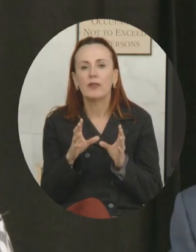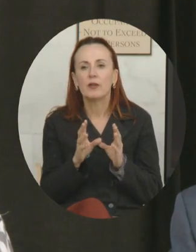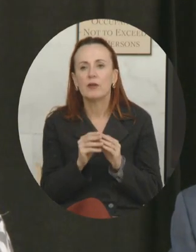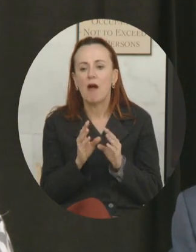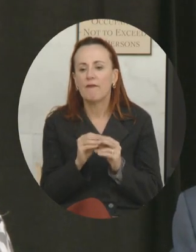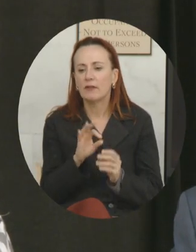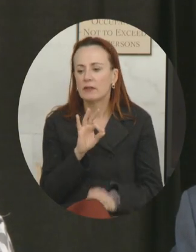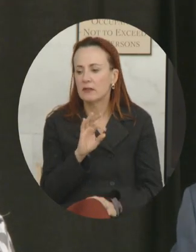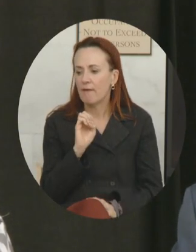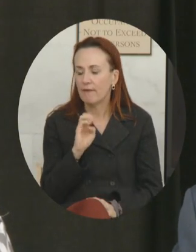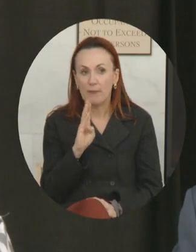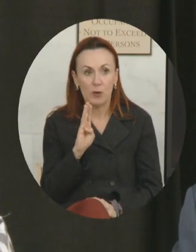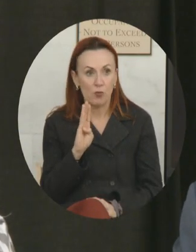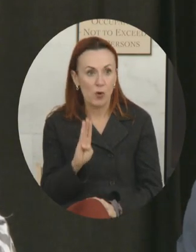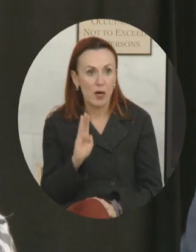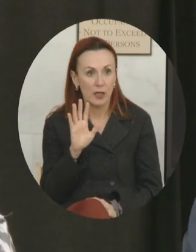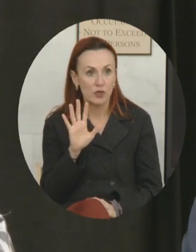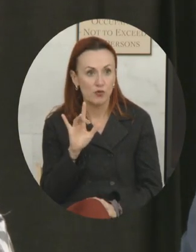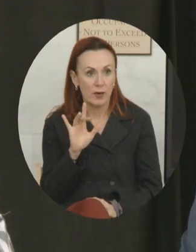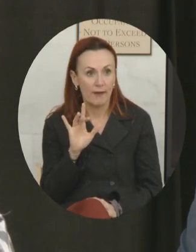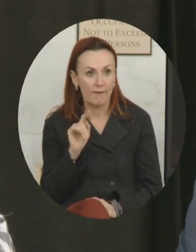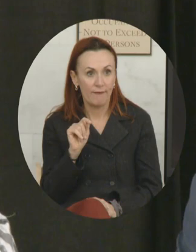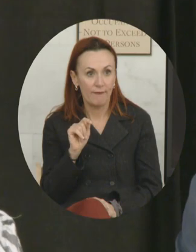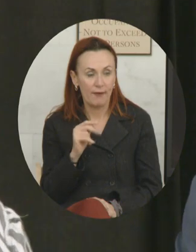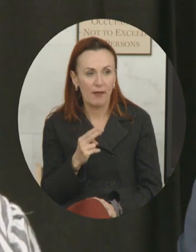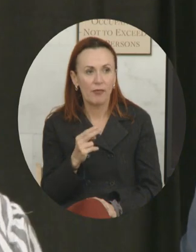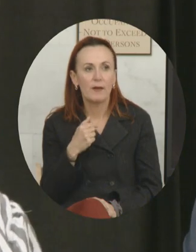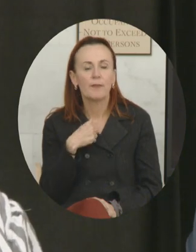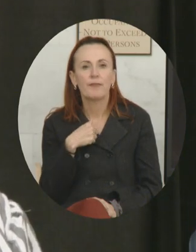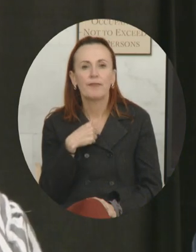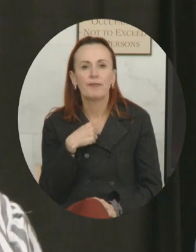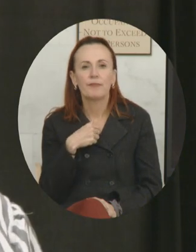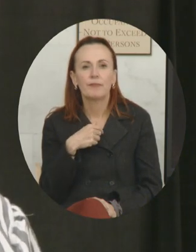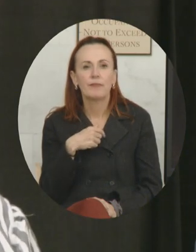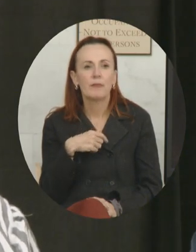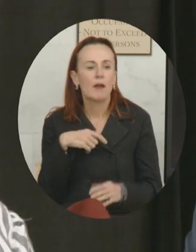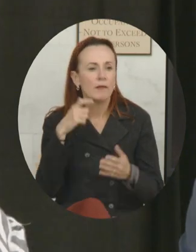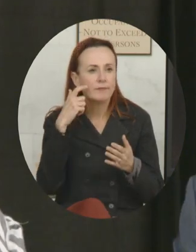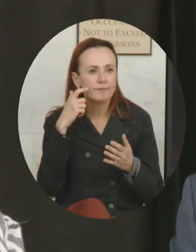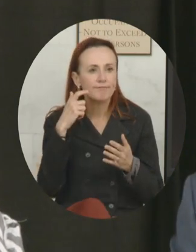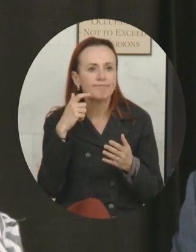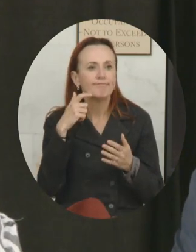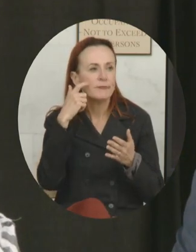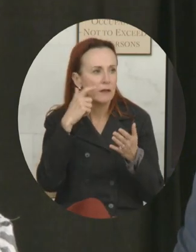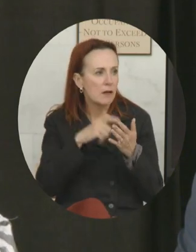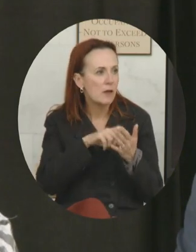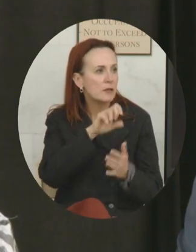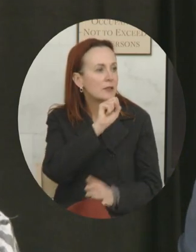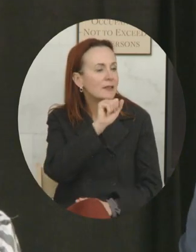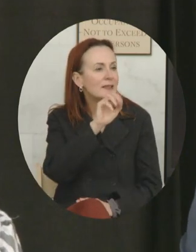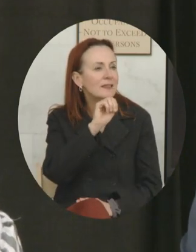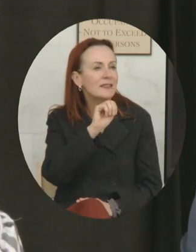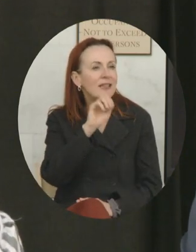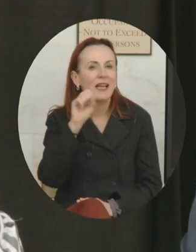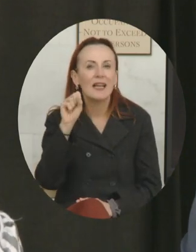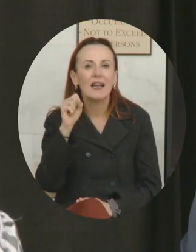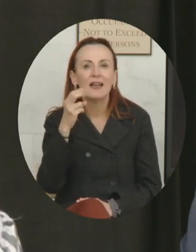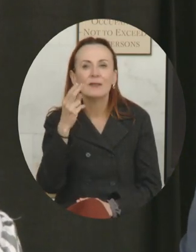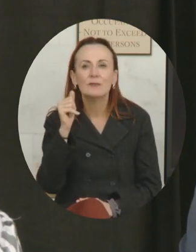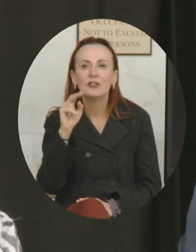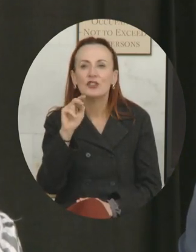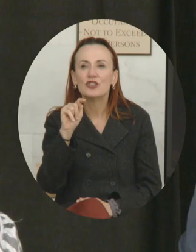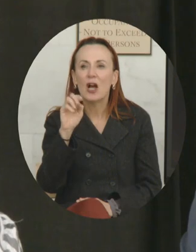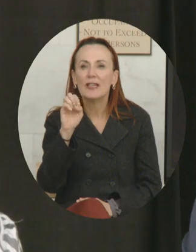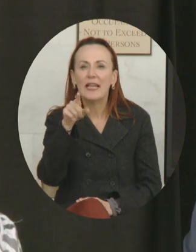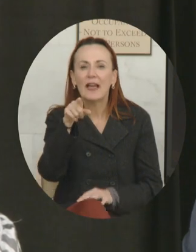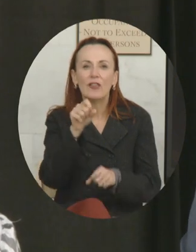25th. And I want to acknowledge Sam and Shante out in the back there. They're with the mayor's office in